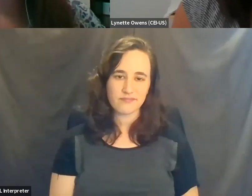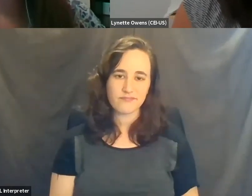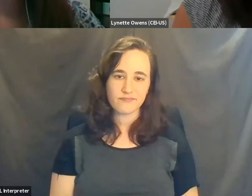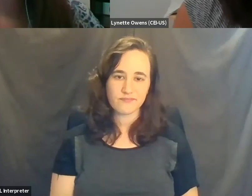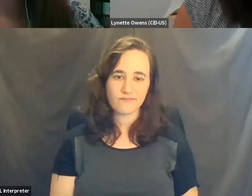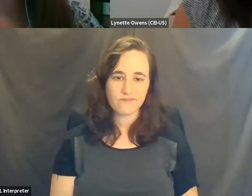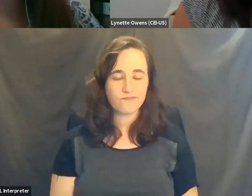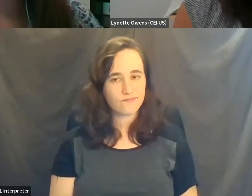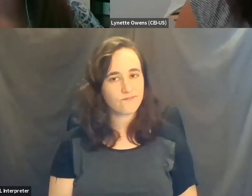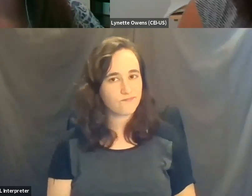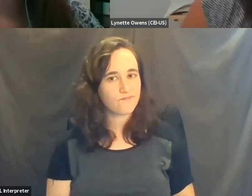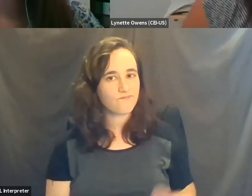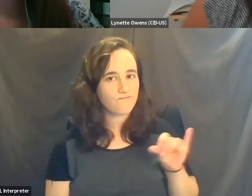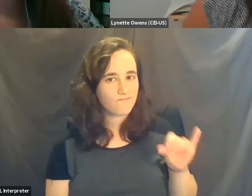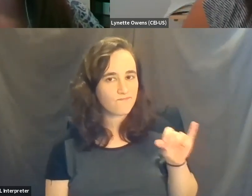great. Well, I think